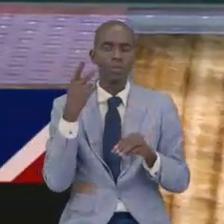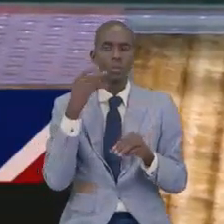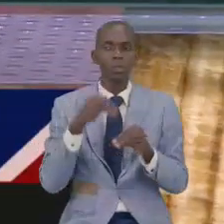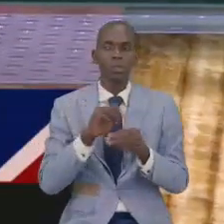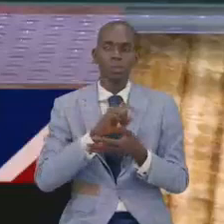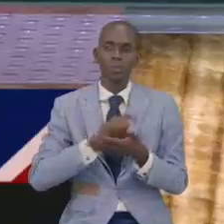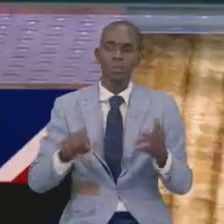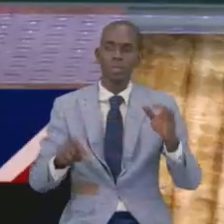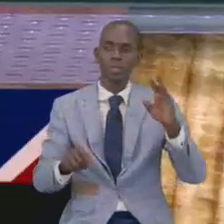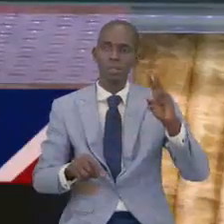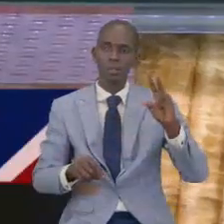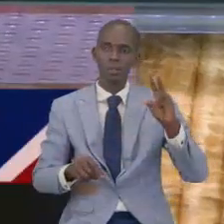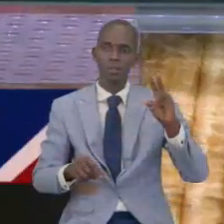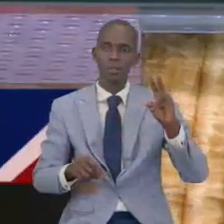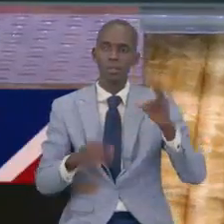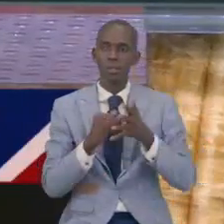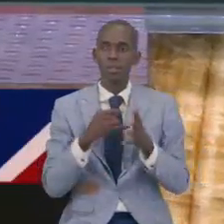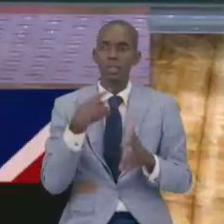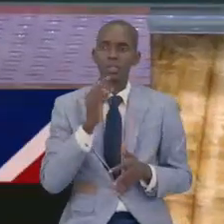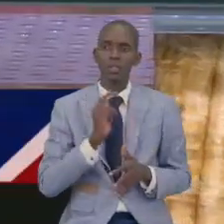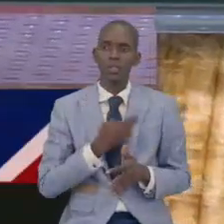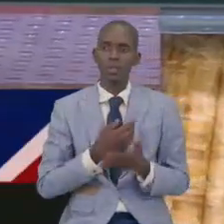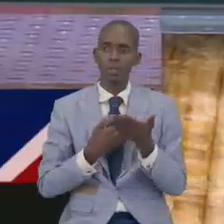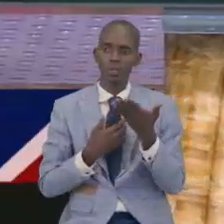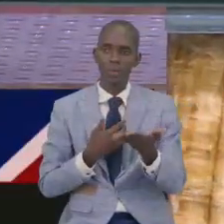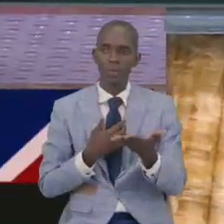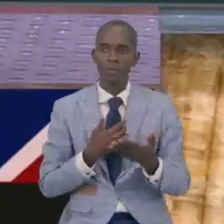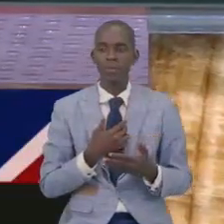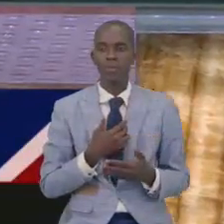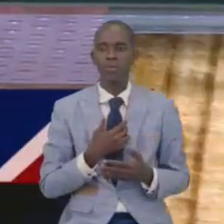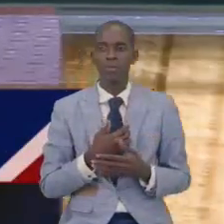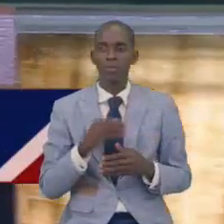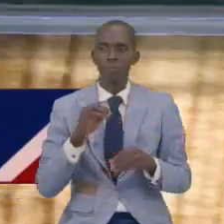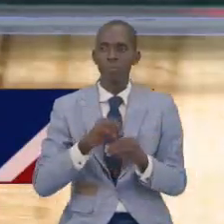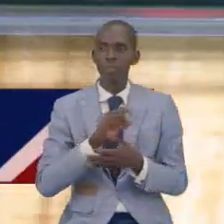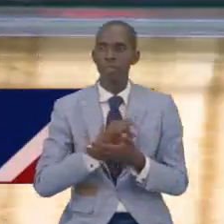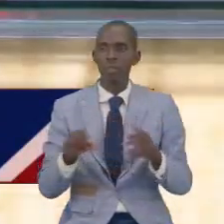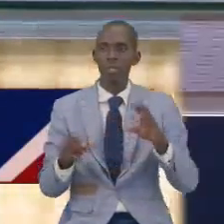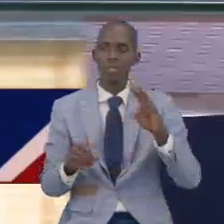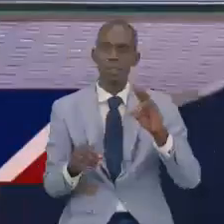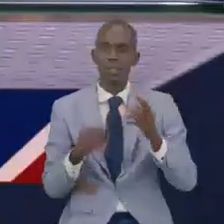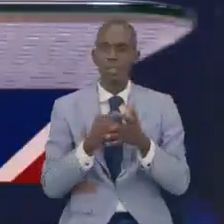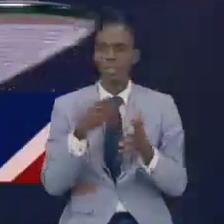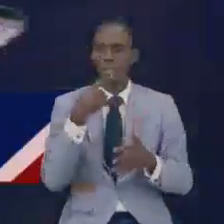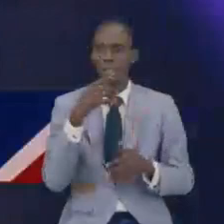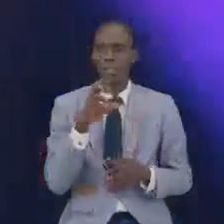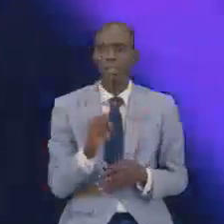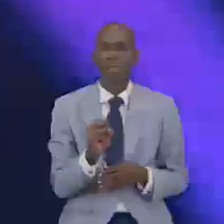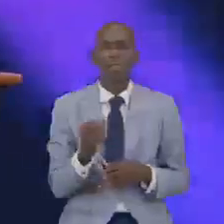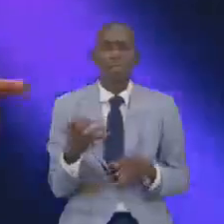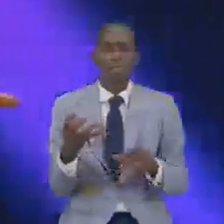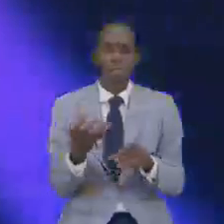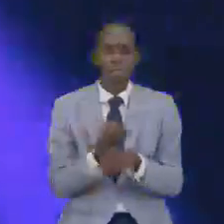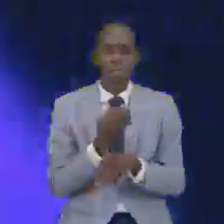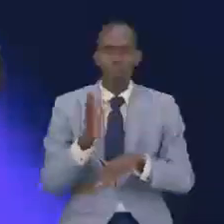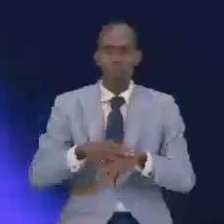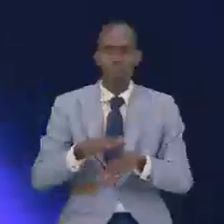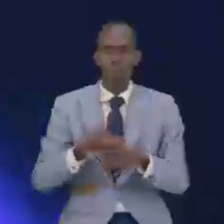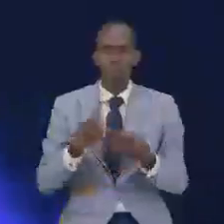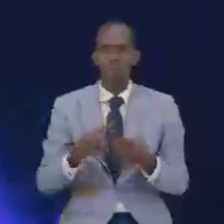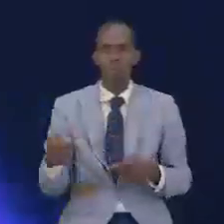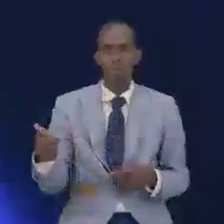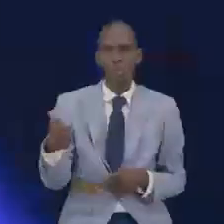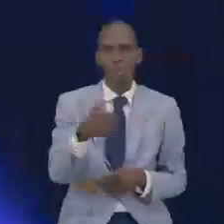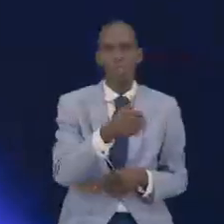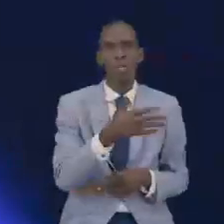in verse 16, it then tells us, in verse 16, it says, take heed unto thyself